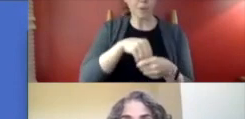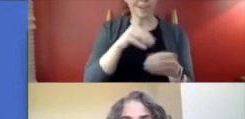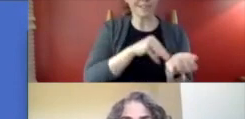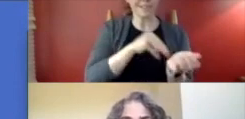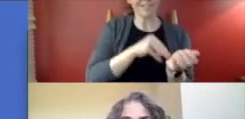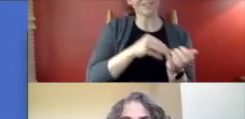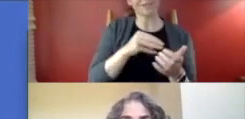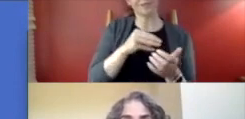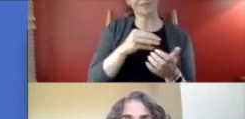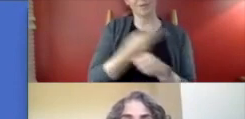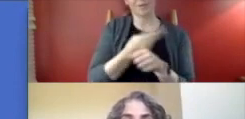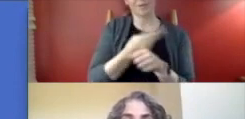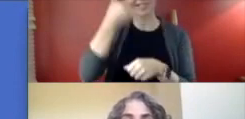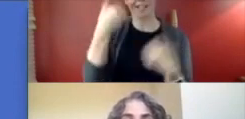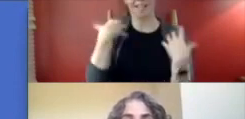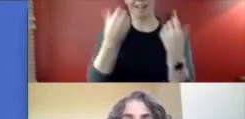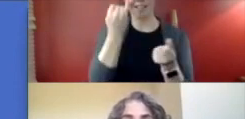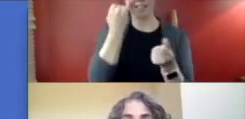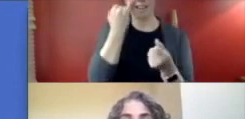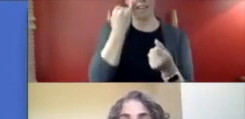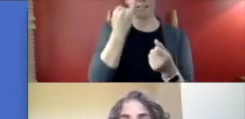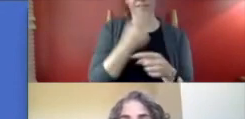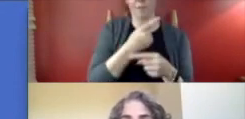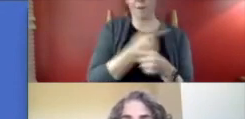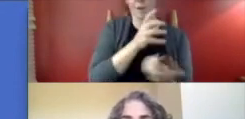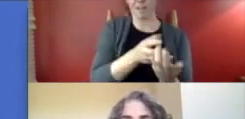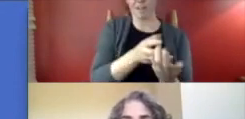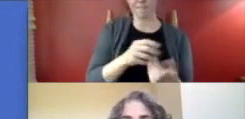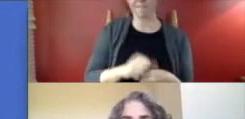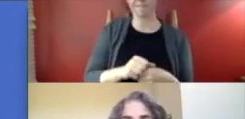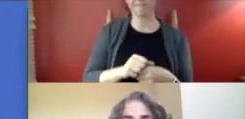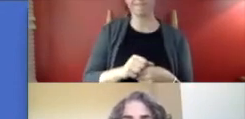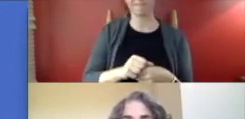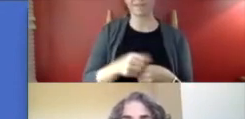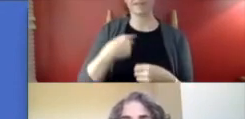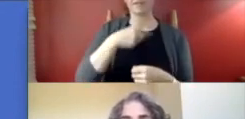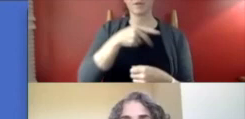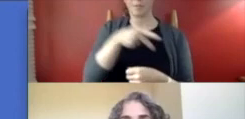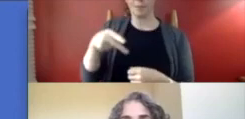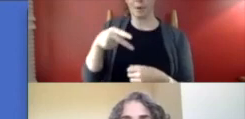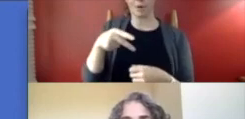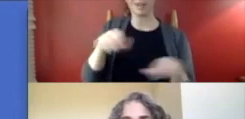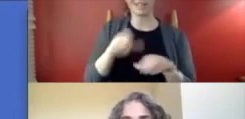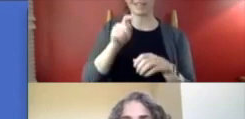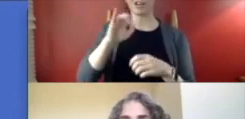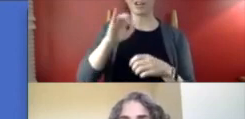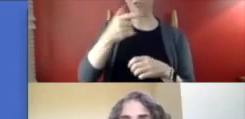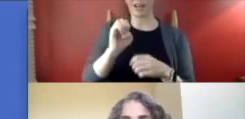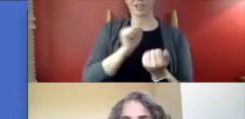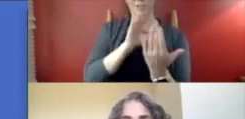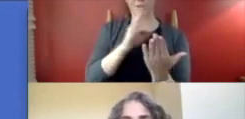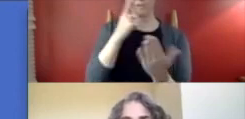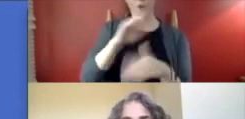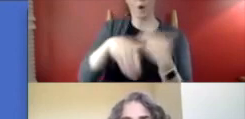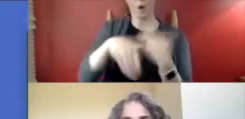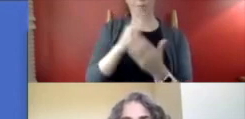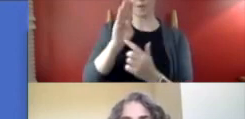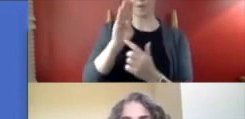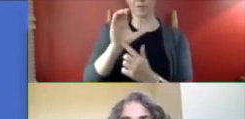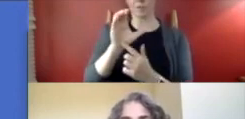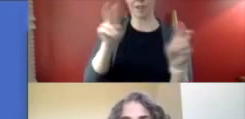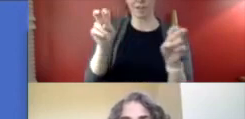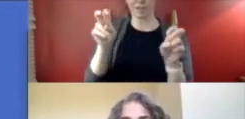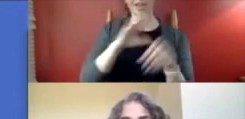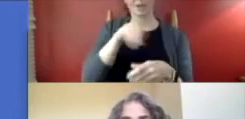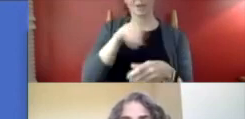appropriate. At that time, the New York Planned Parenthood affiliate took a triage approach to all birth control method issues, including requests for IUD